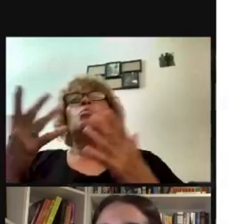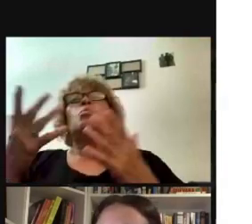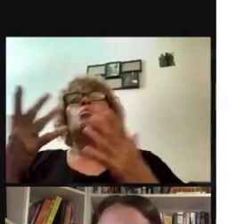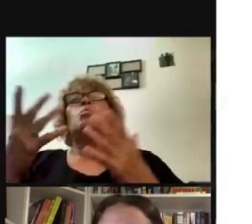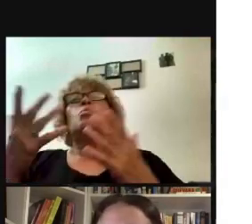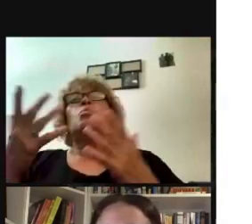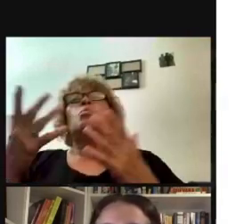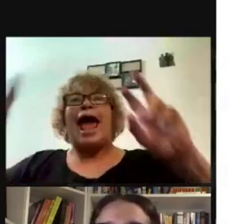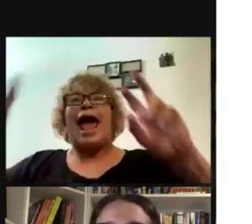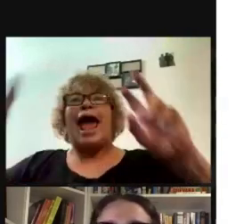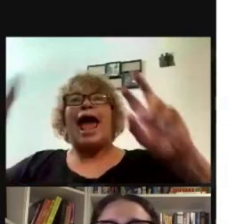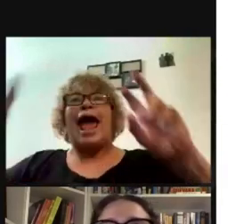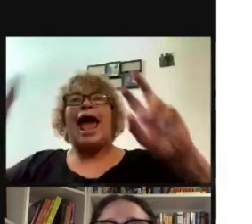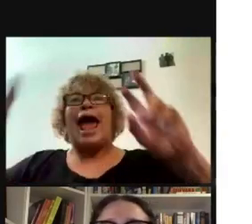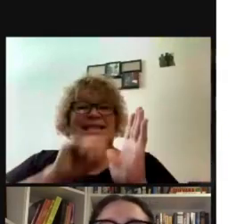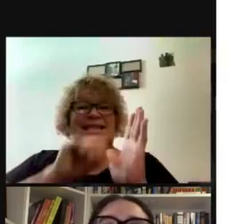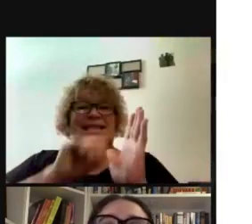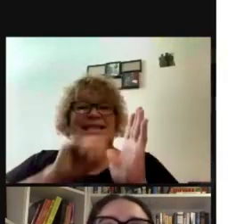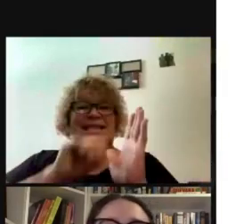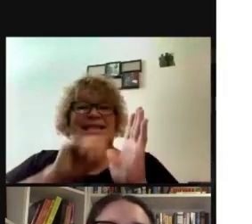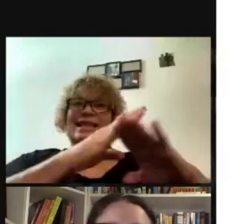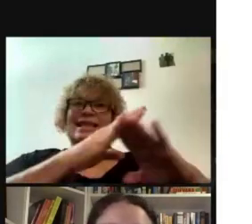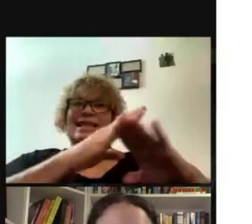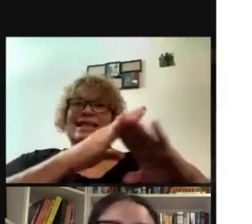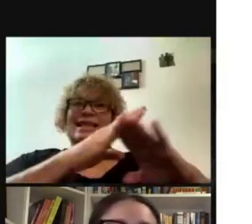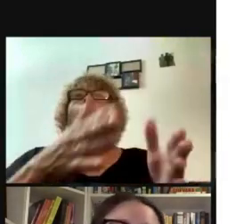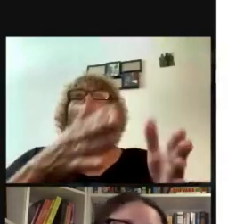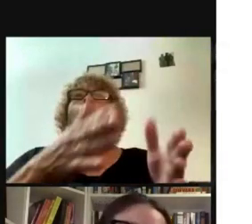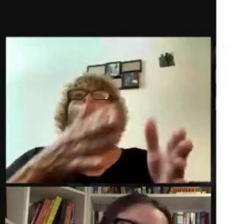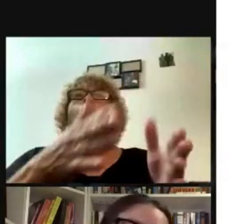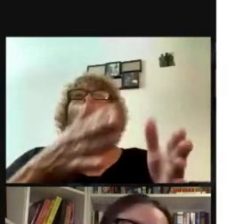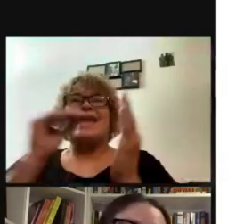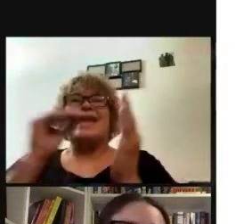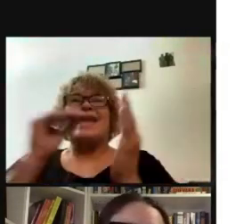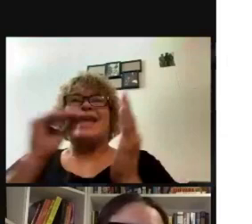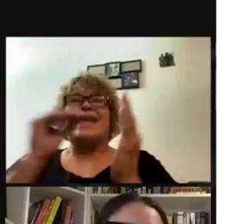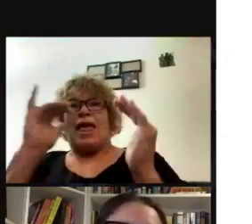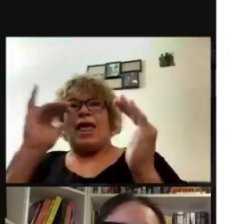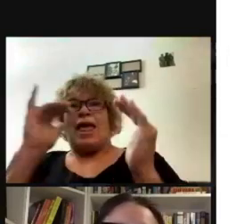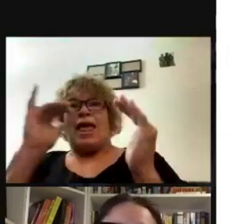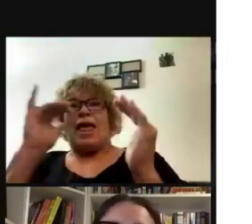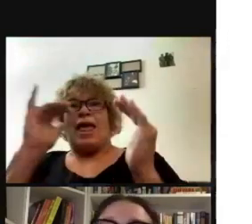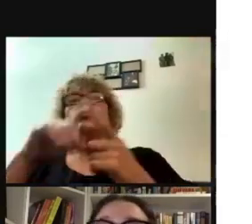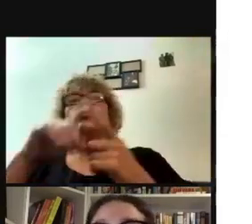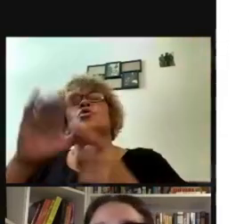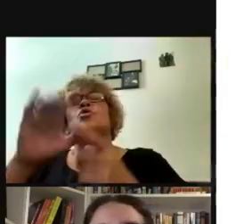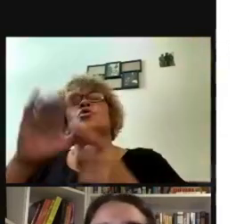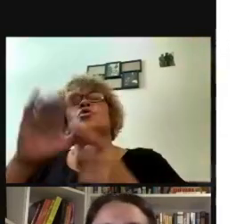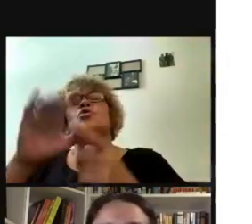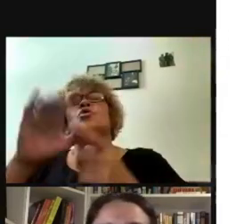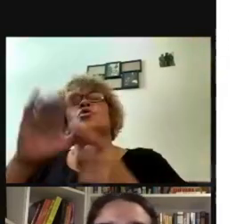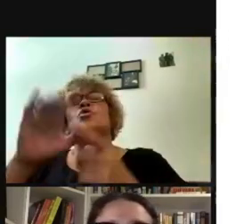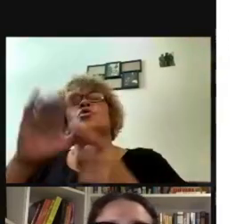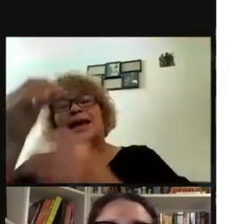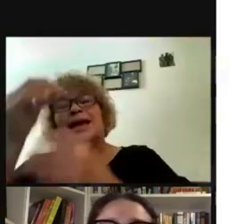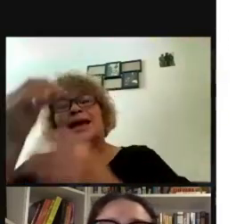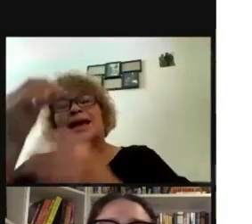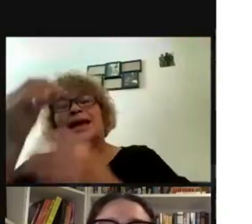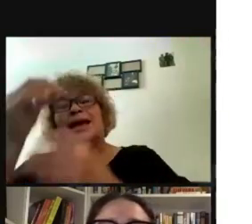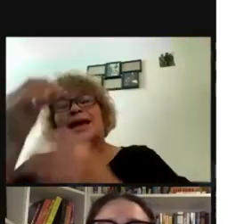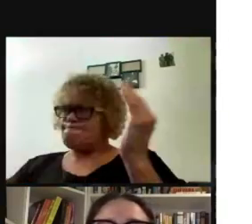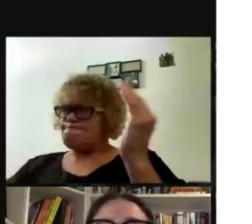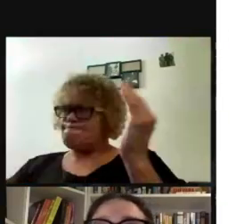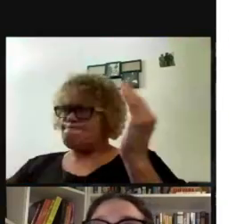of the sterilization requests and comparing those that data to census data. And in that analysis, we